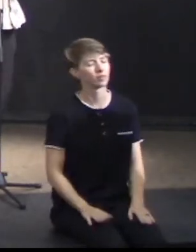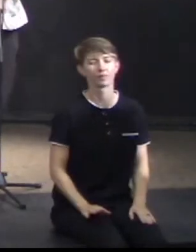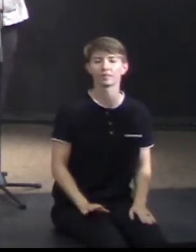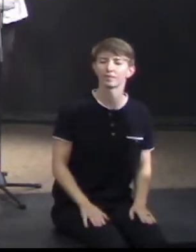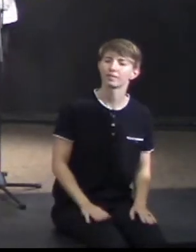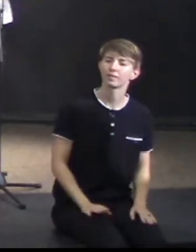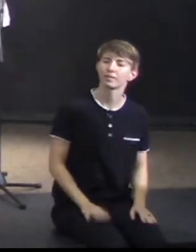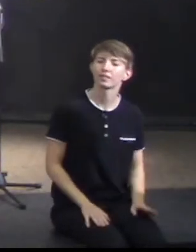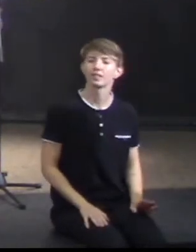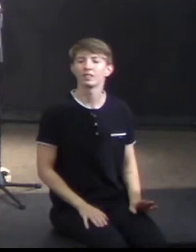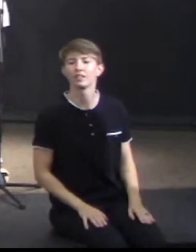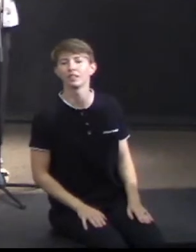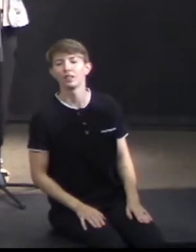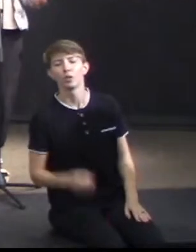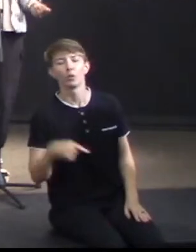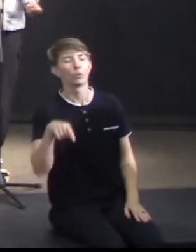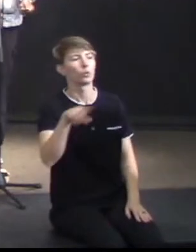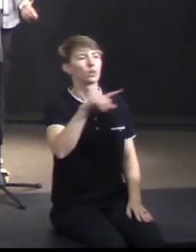utaboya.